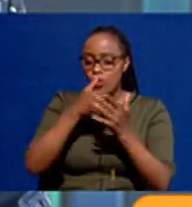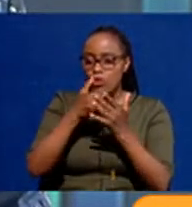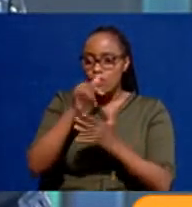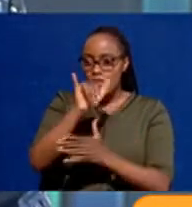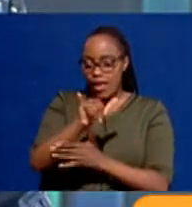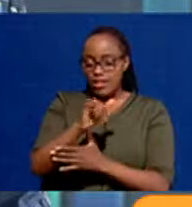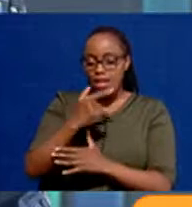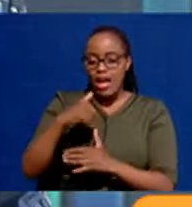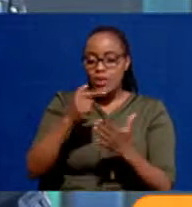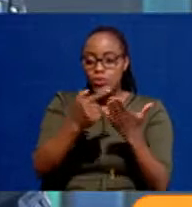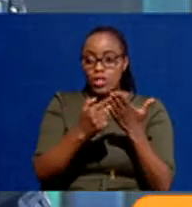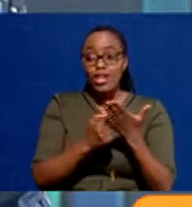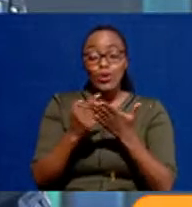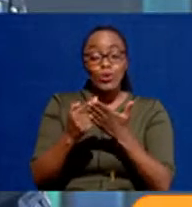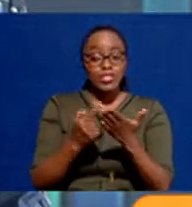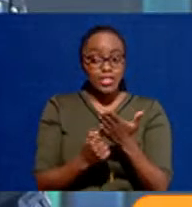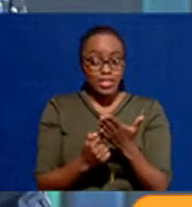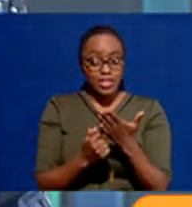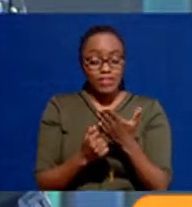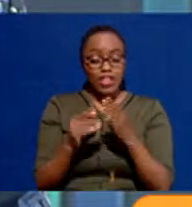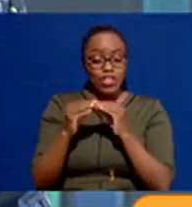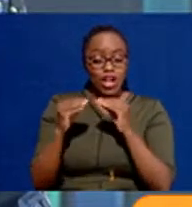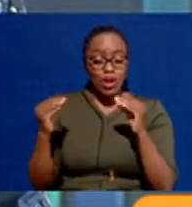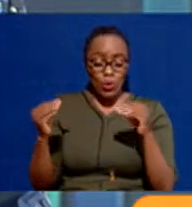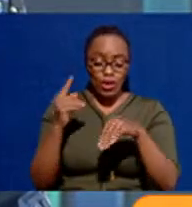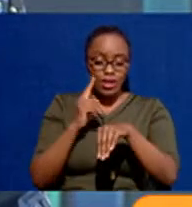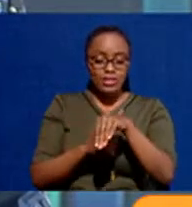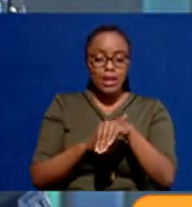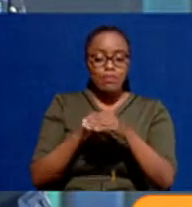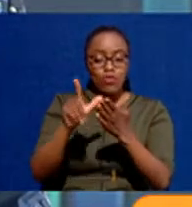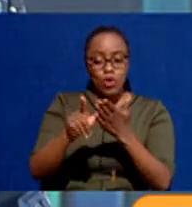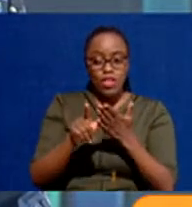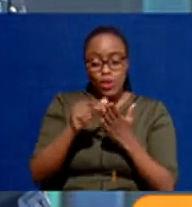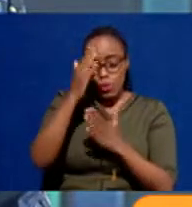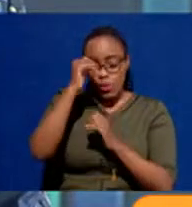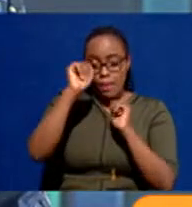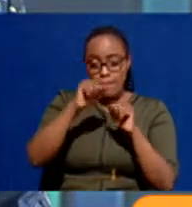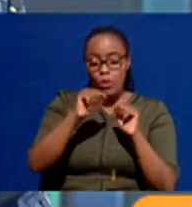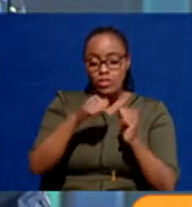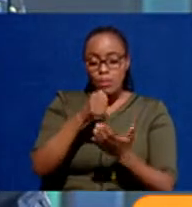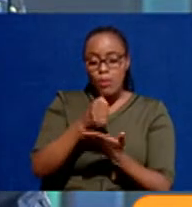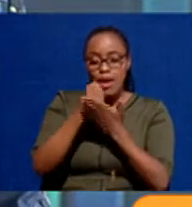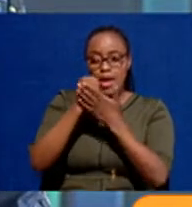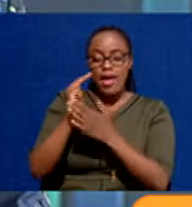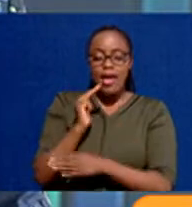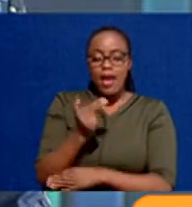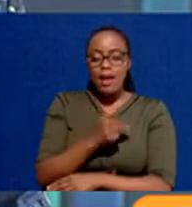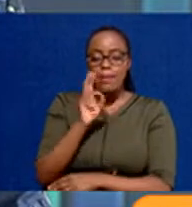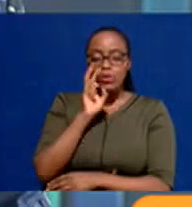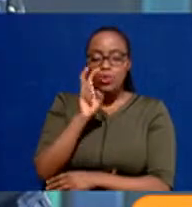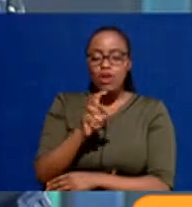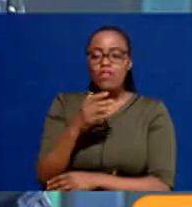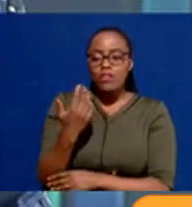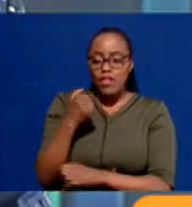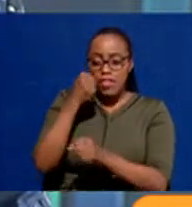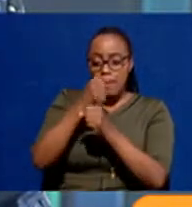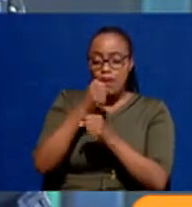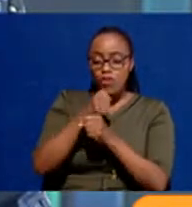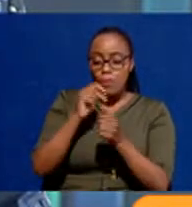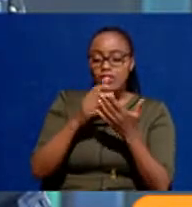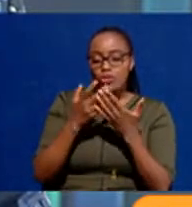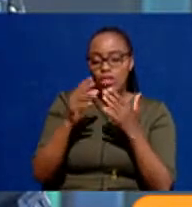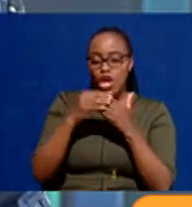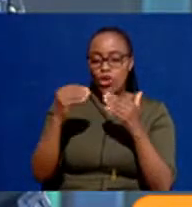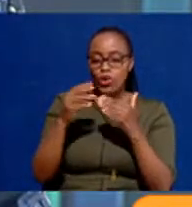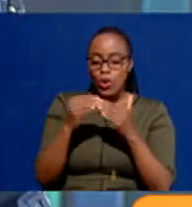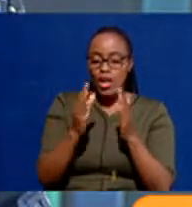we negotiated a longer credit period so that it can enable us to observe the performance of the dollar and be